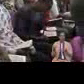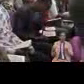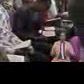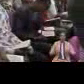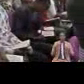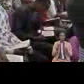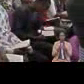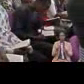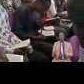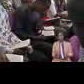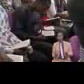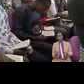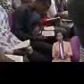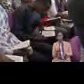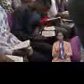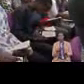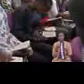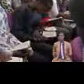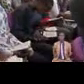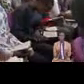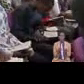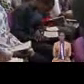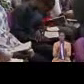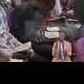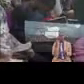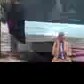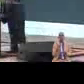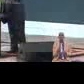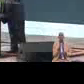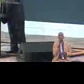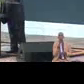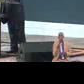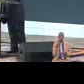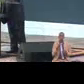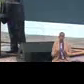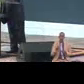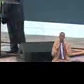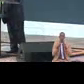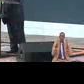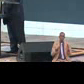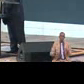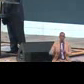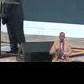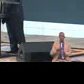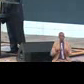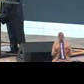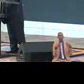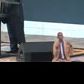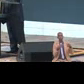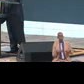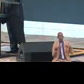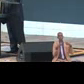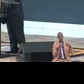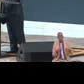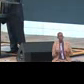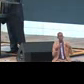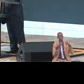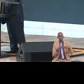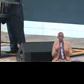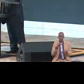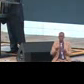And sin will not reign in your house fellowship. Argument,